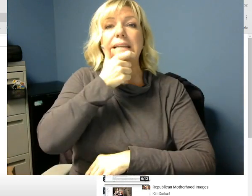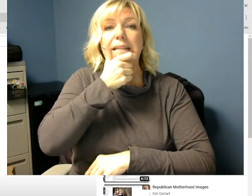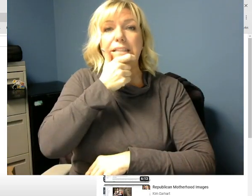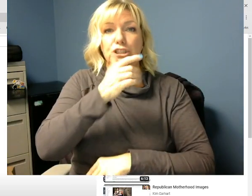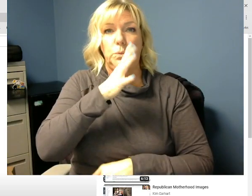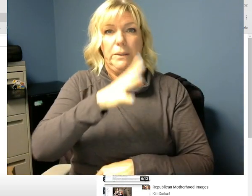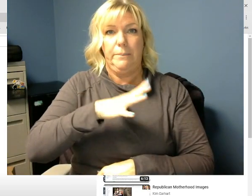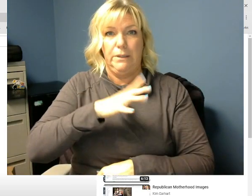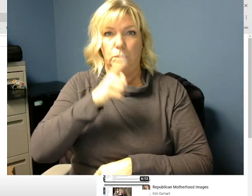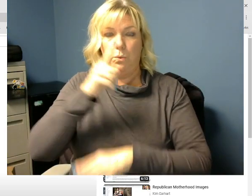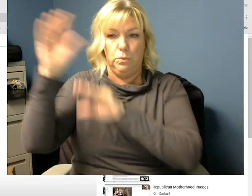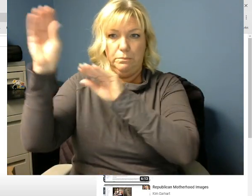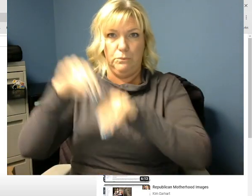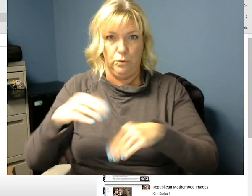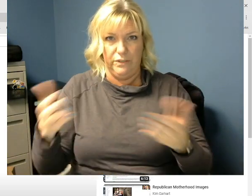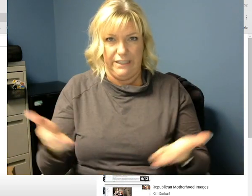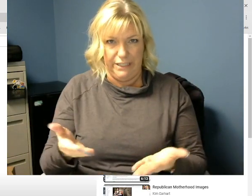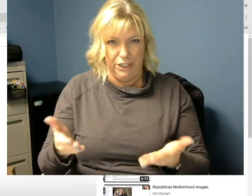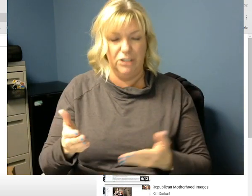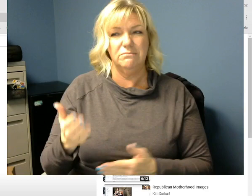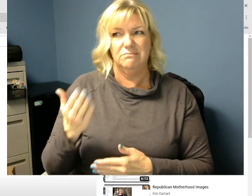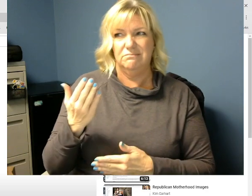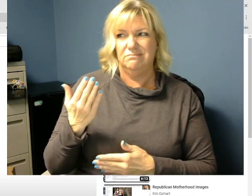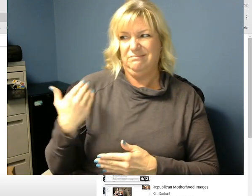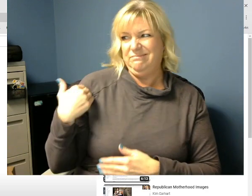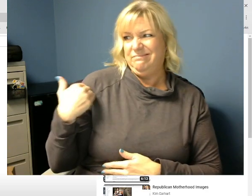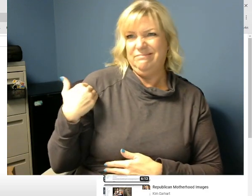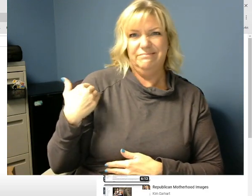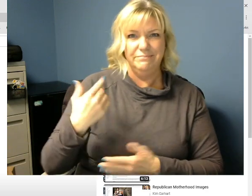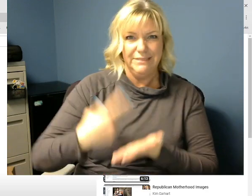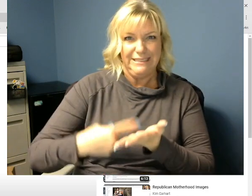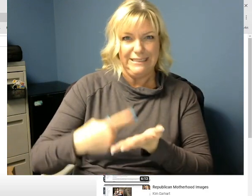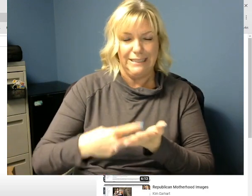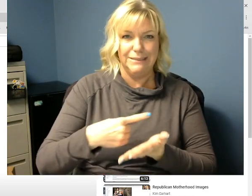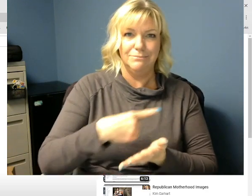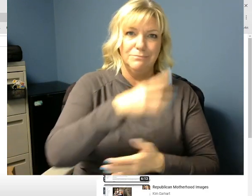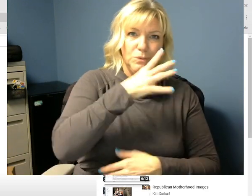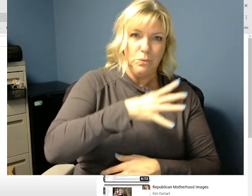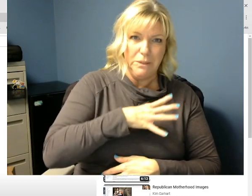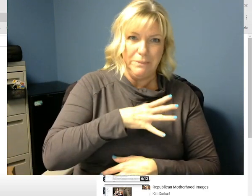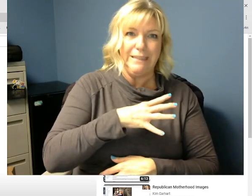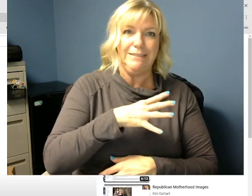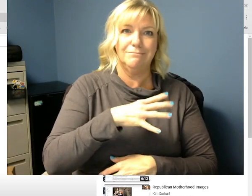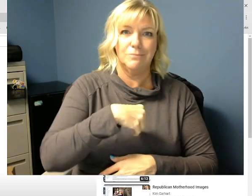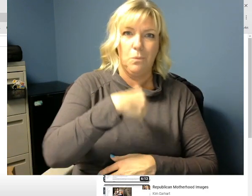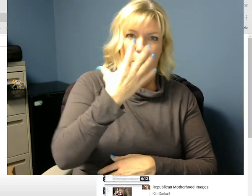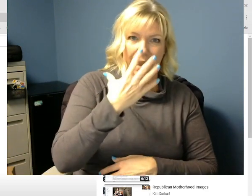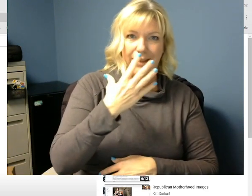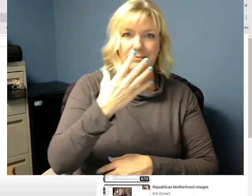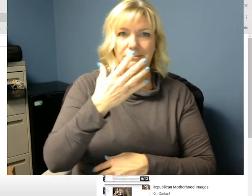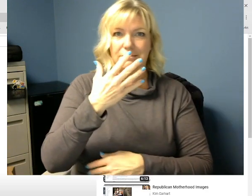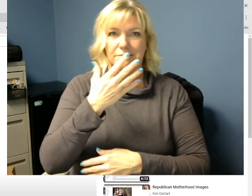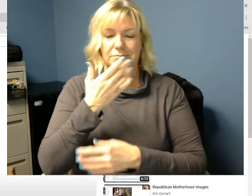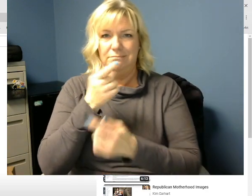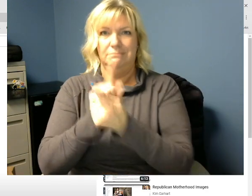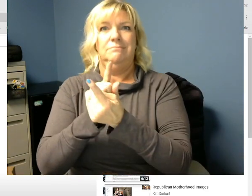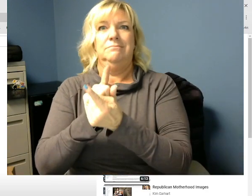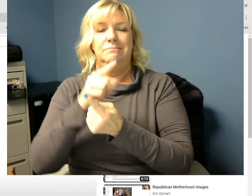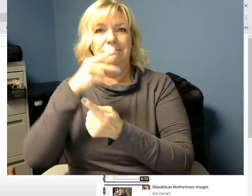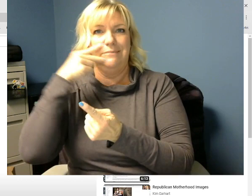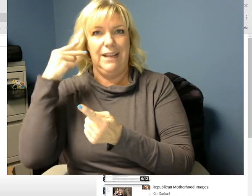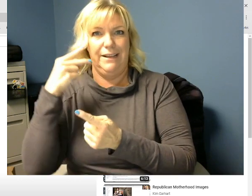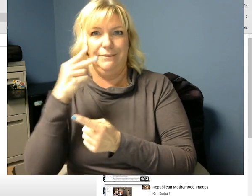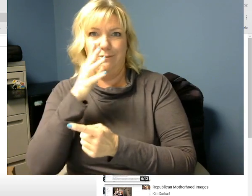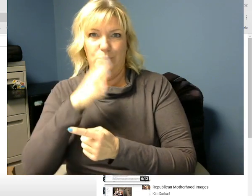and Europeans in the last lecture. I keep saying talked. I'm used to meeting face to face.